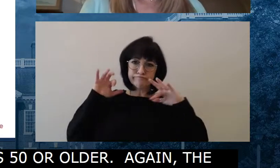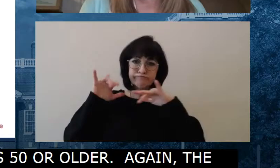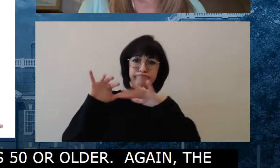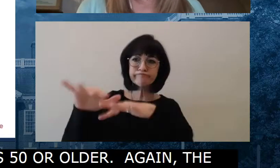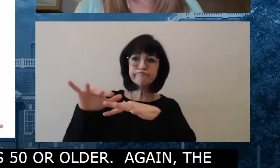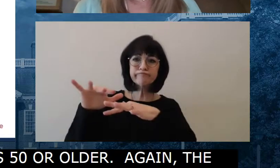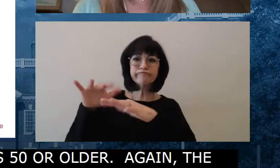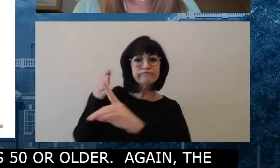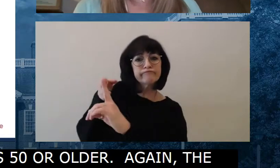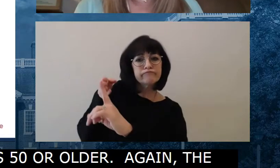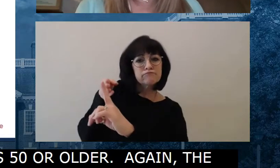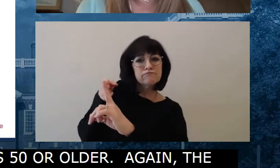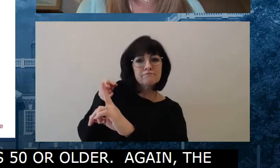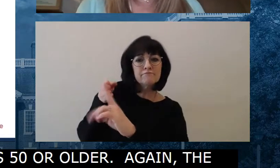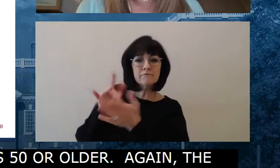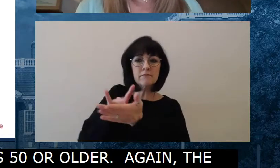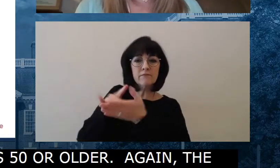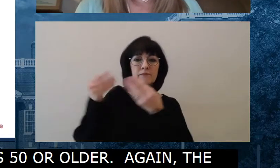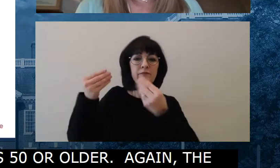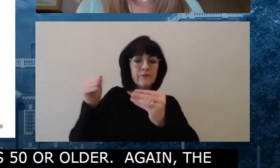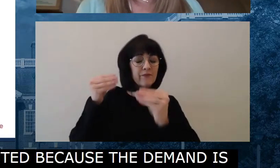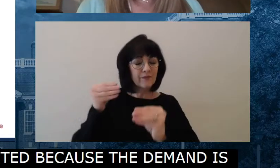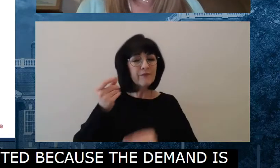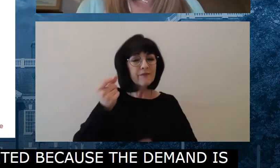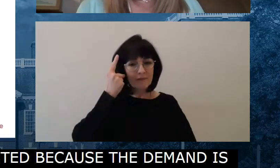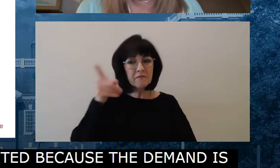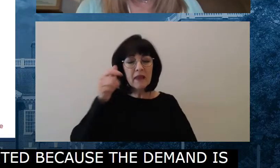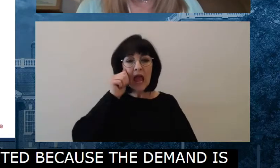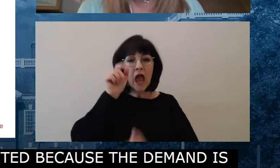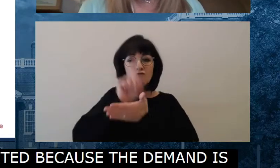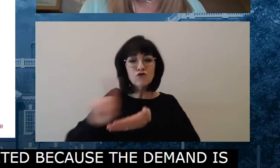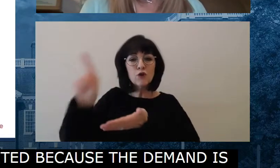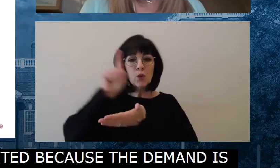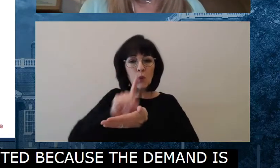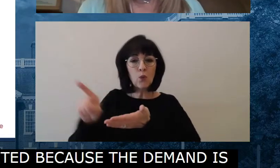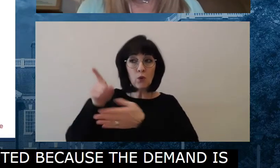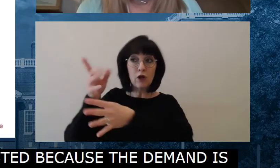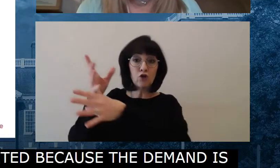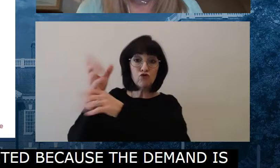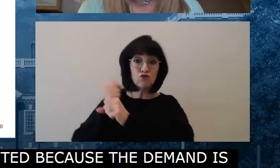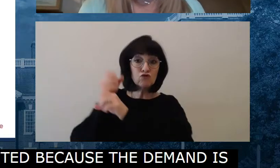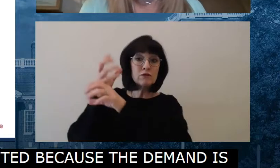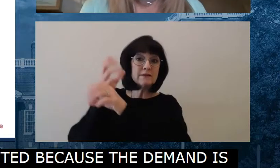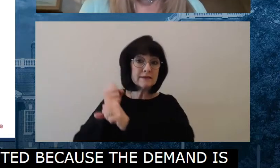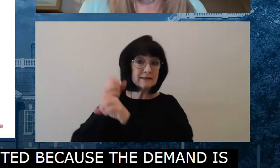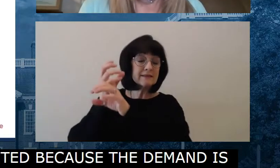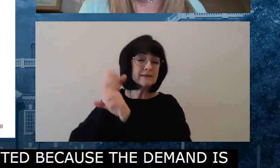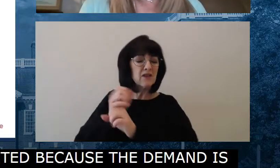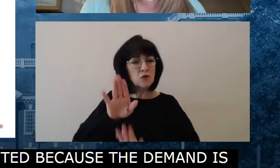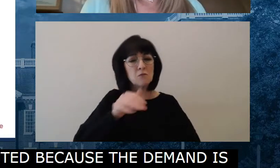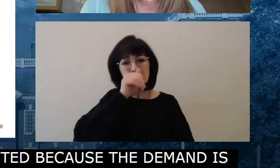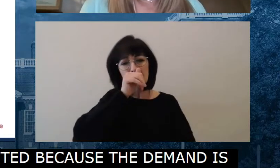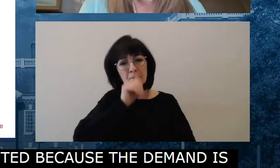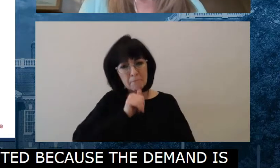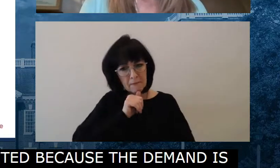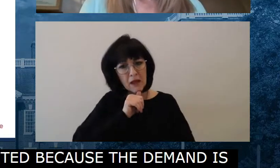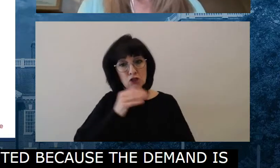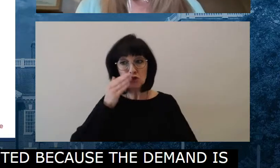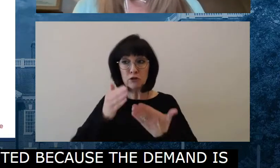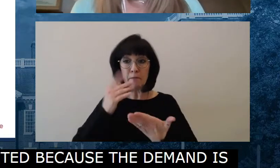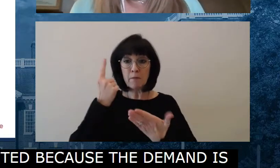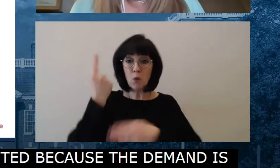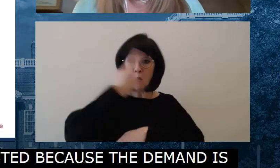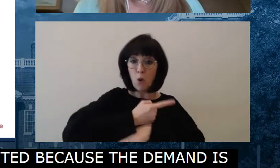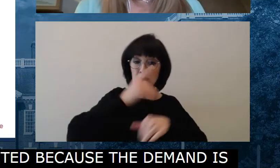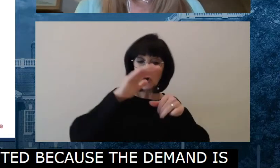be patient. But again, pharmacies are really beginning to expand their capacity. So we're grateful for that. And some